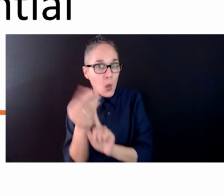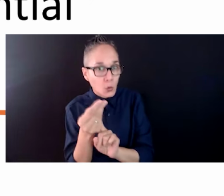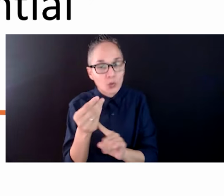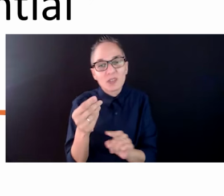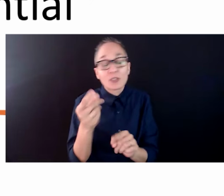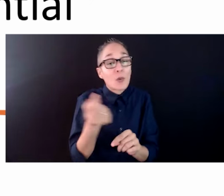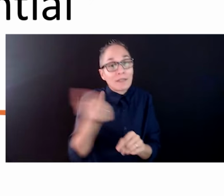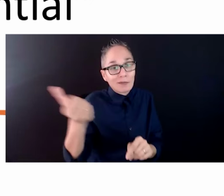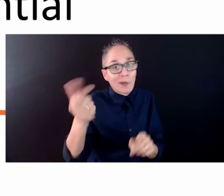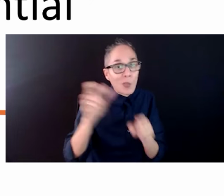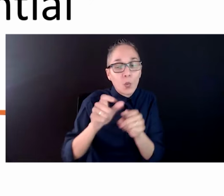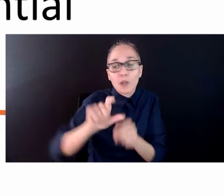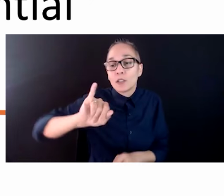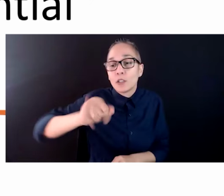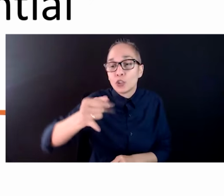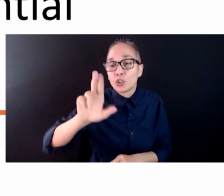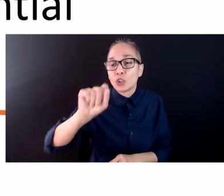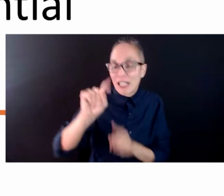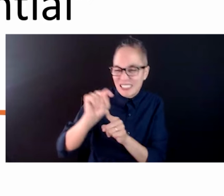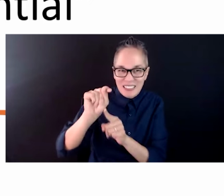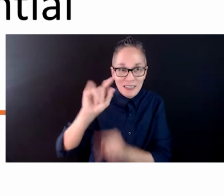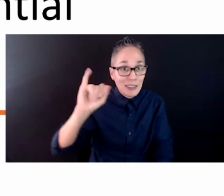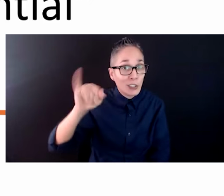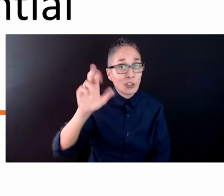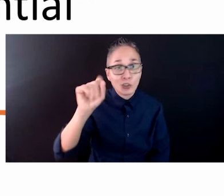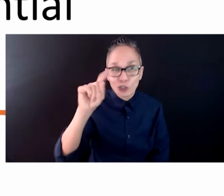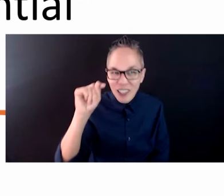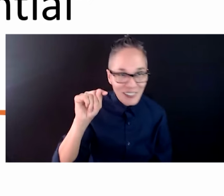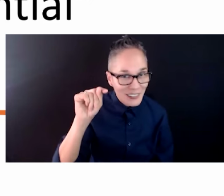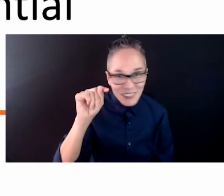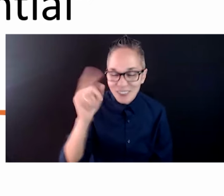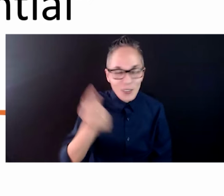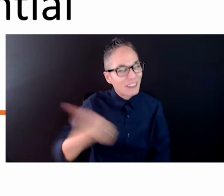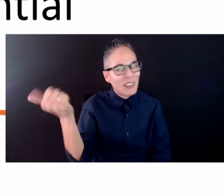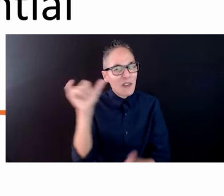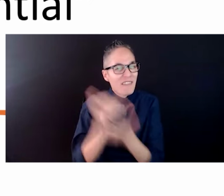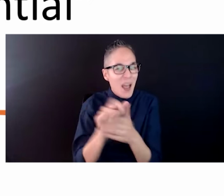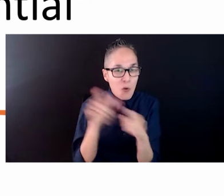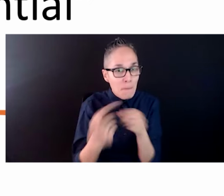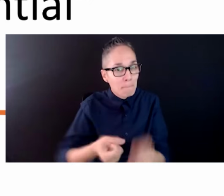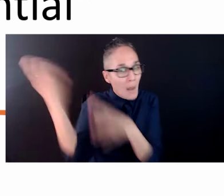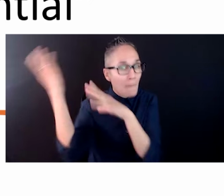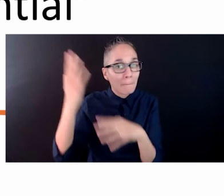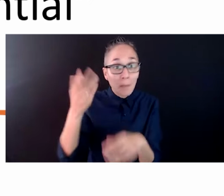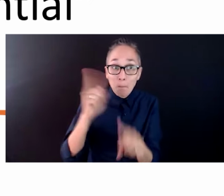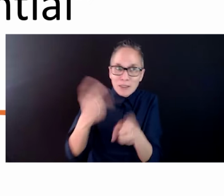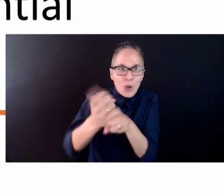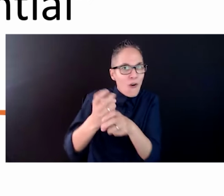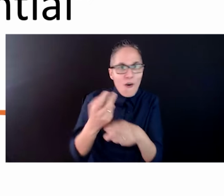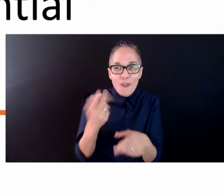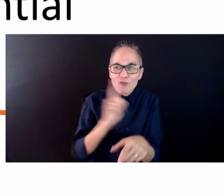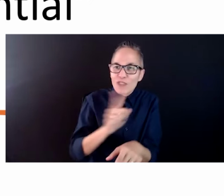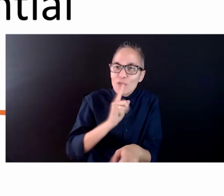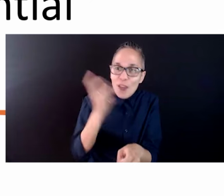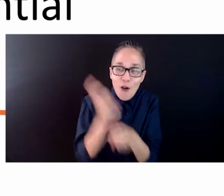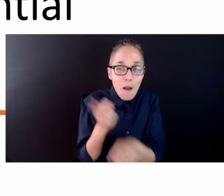he's been forcing me to, yeah. I was gonna say that too. I'm like, yeah, it's hard. No, just Right? It's really, really